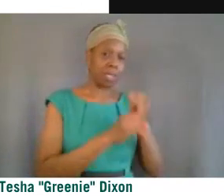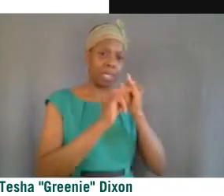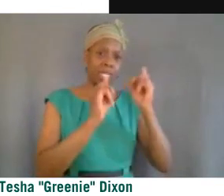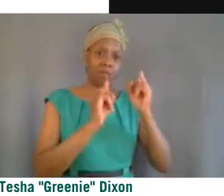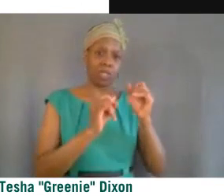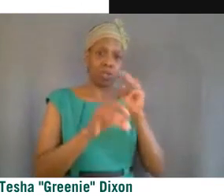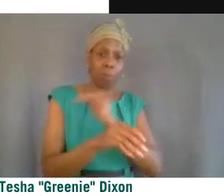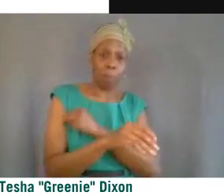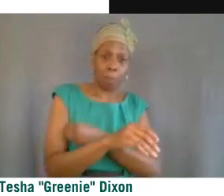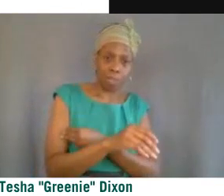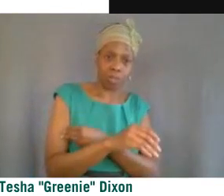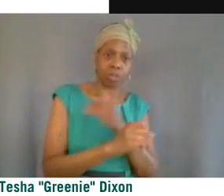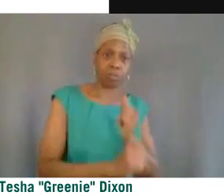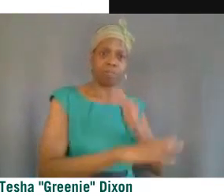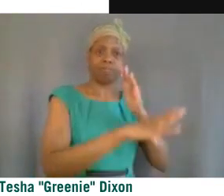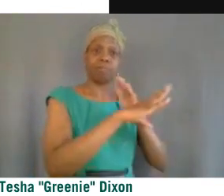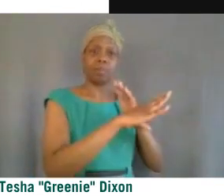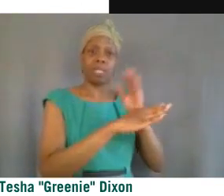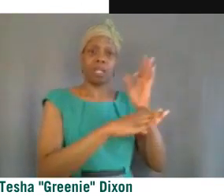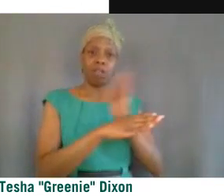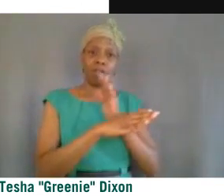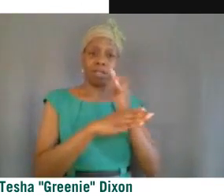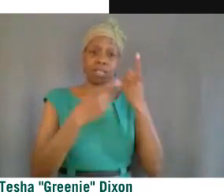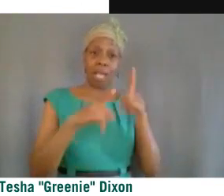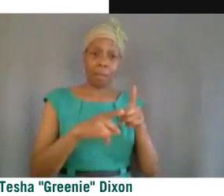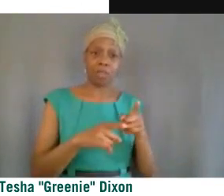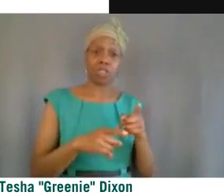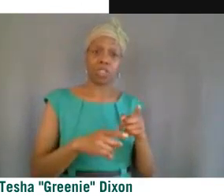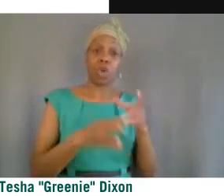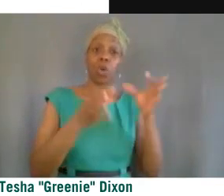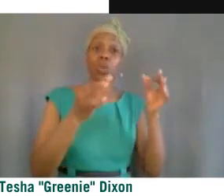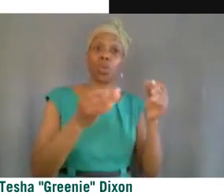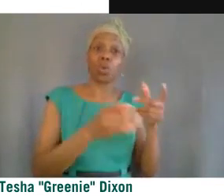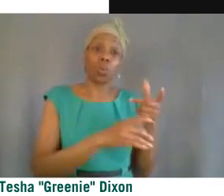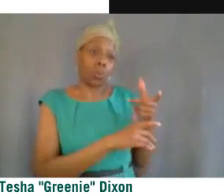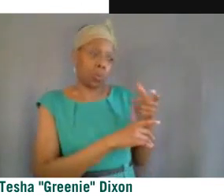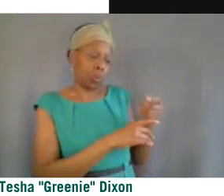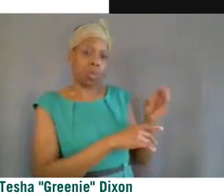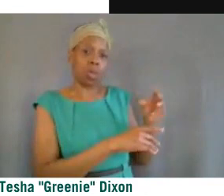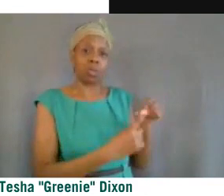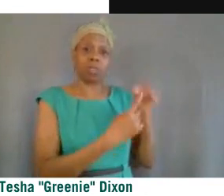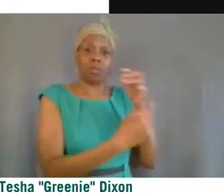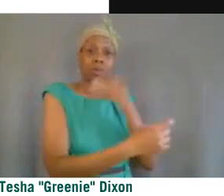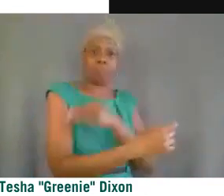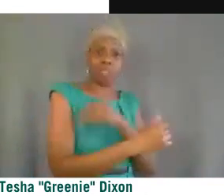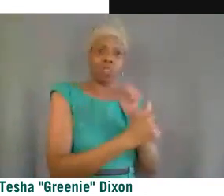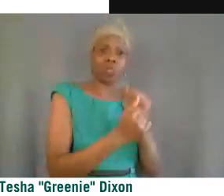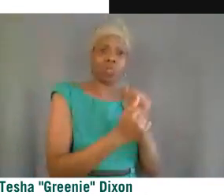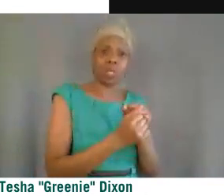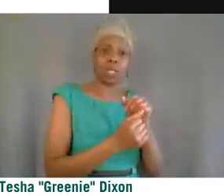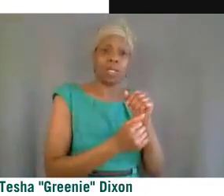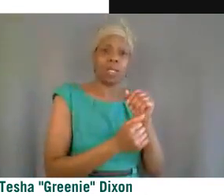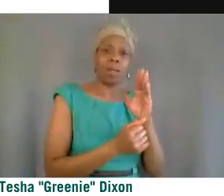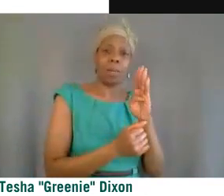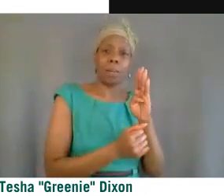happening. And so we would inject Botox into those muscles so would be less spasticity in those